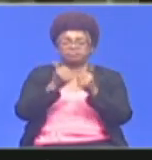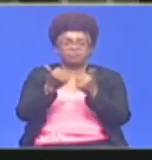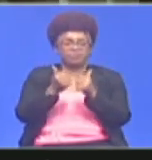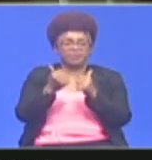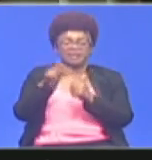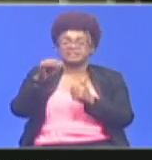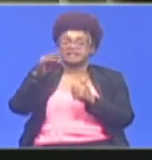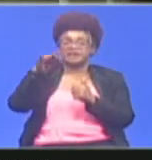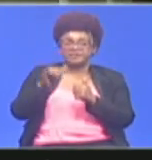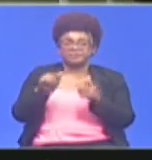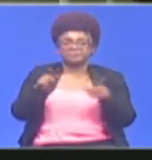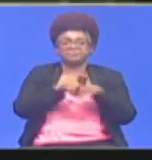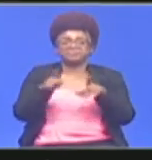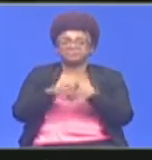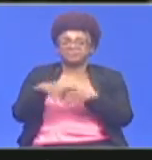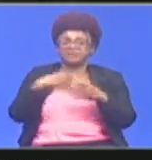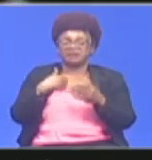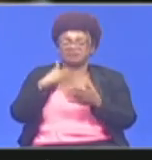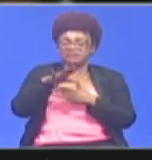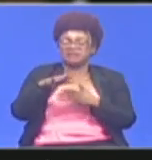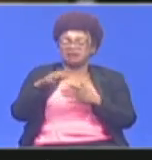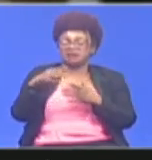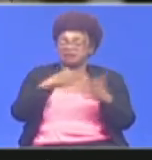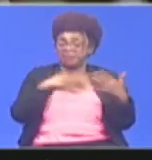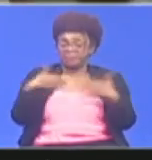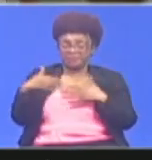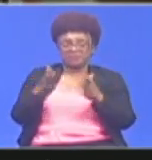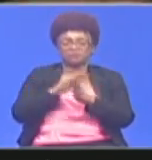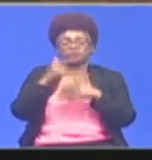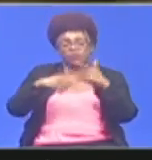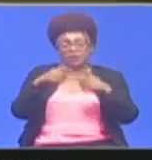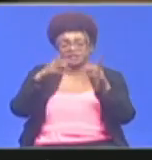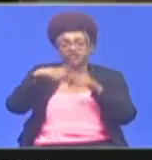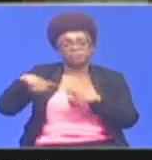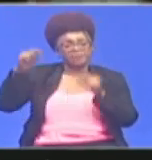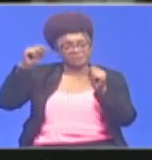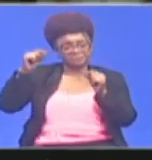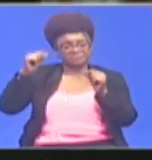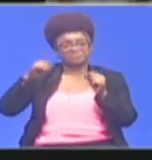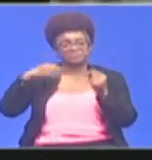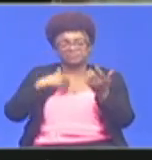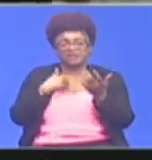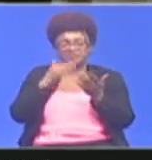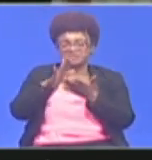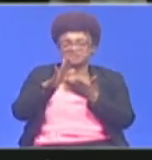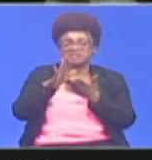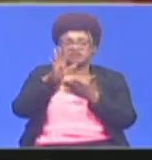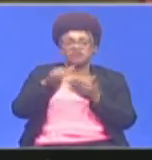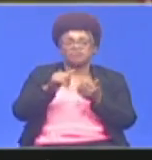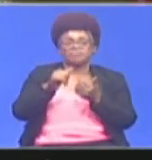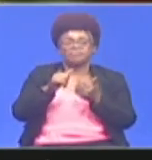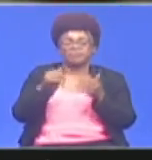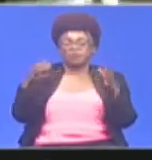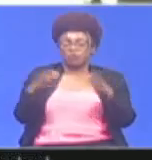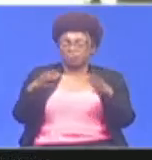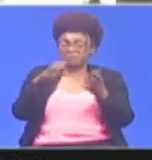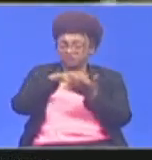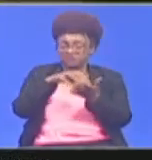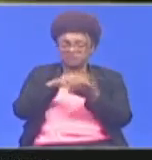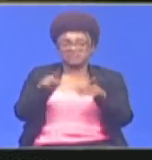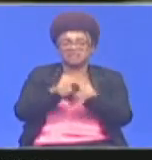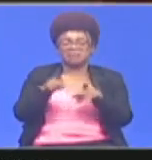also dazzled in 15s rugby, and with the Rugby World Cup ongoing in Japan, he picks his highlights from the group stage and also